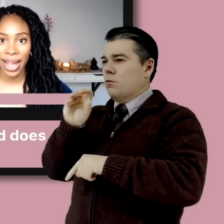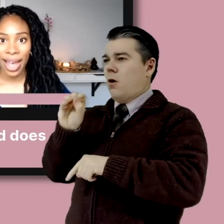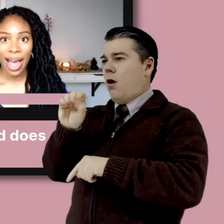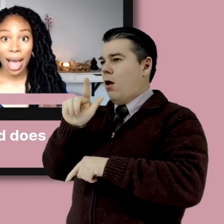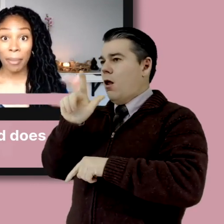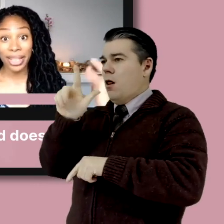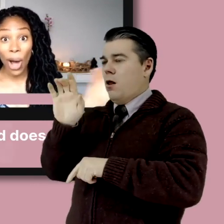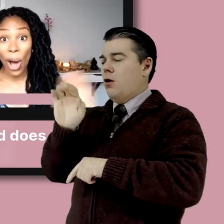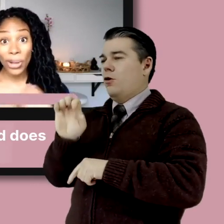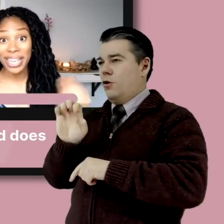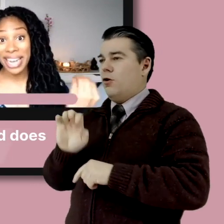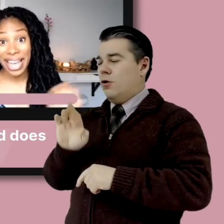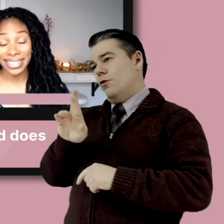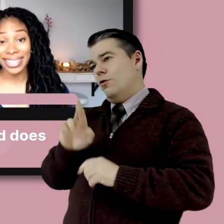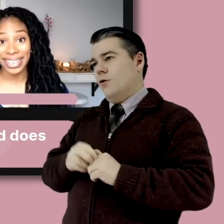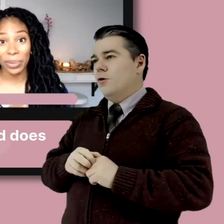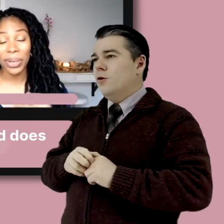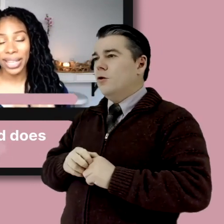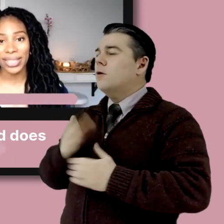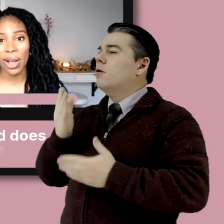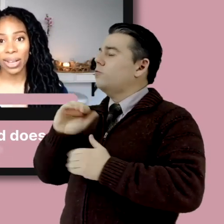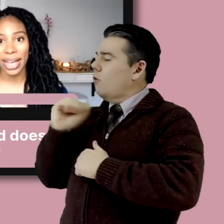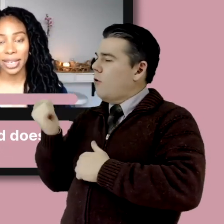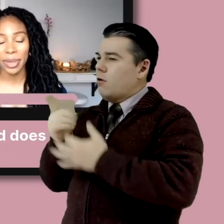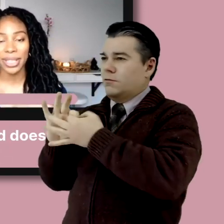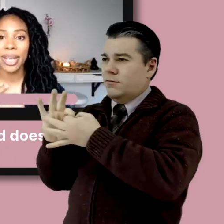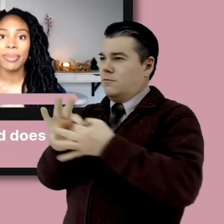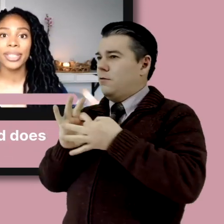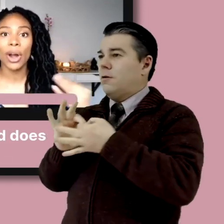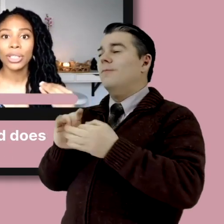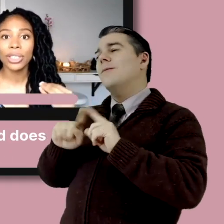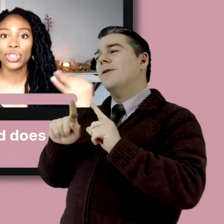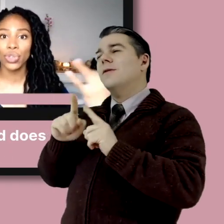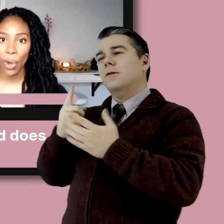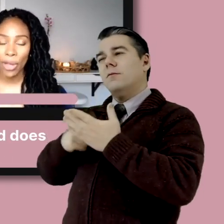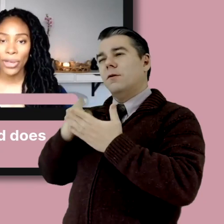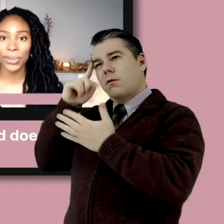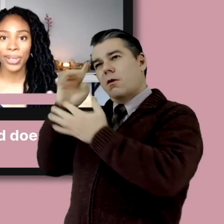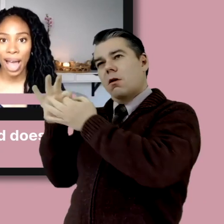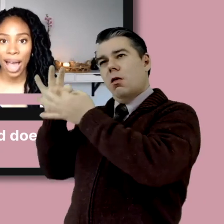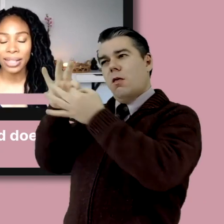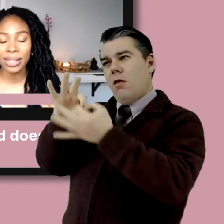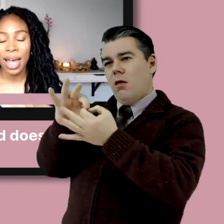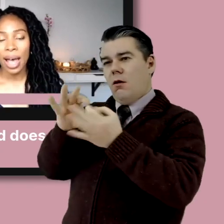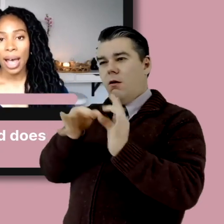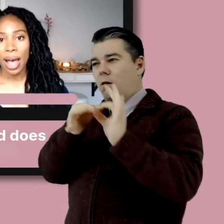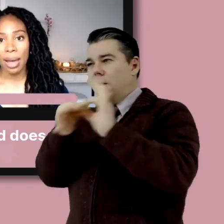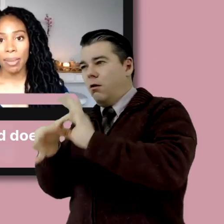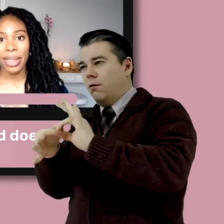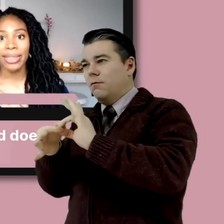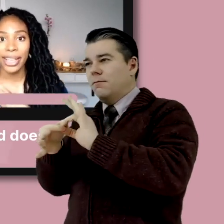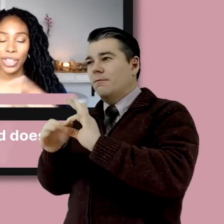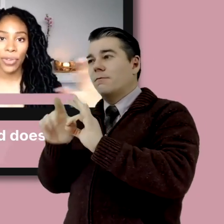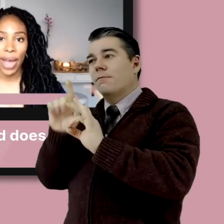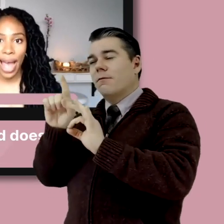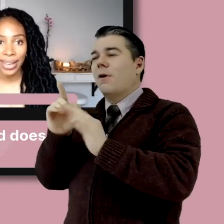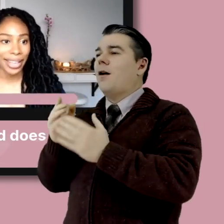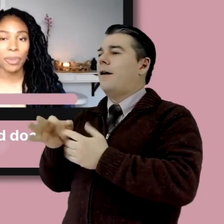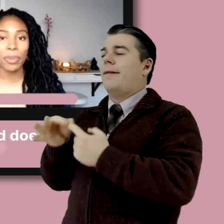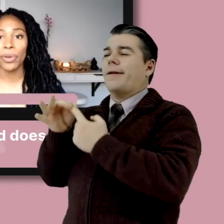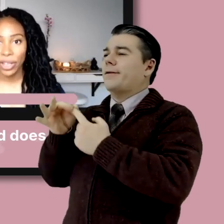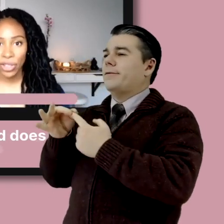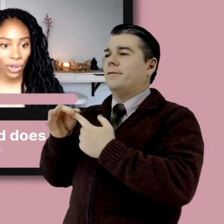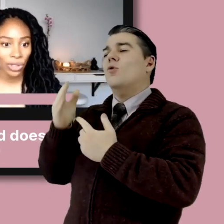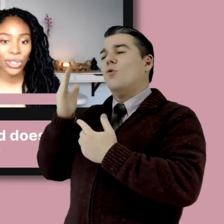years. It's all connected. It really is all connected, but sometimes it's hard to draw those lines unless you've had